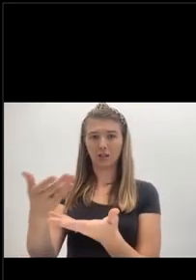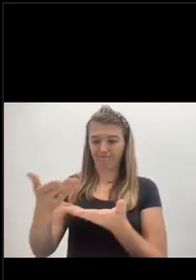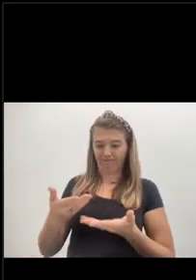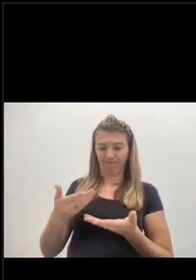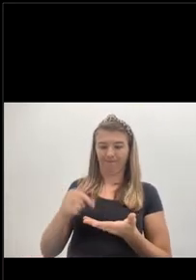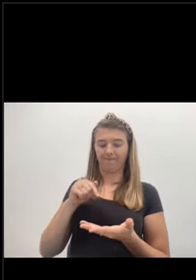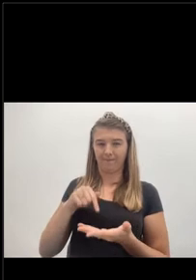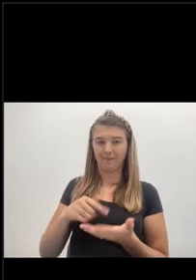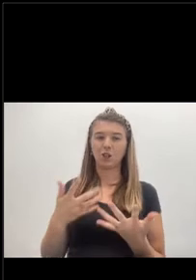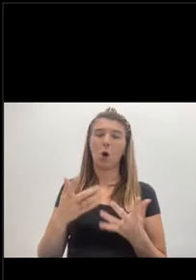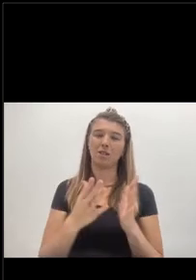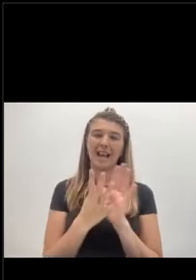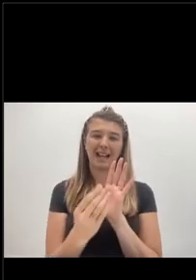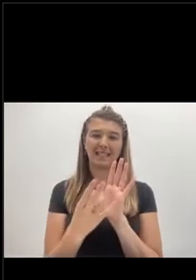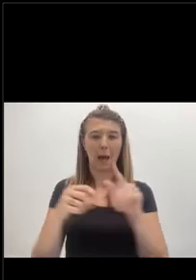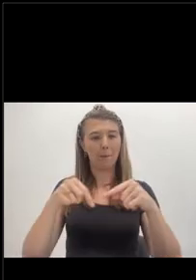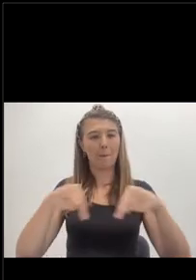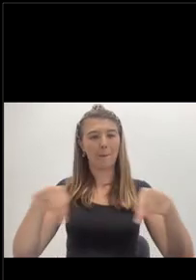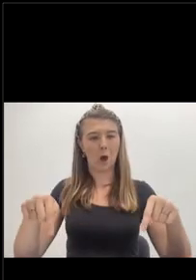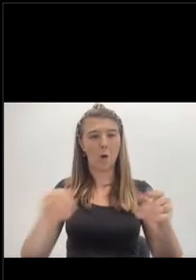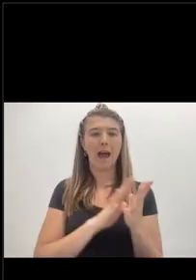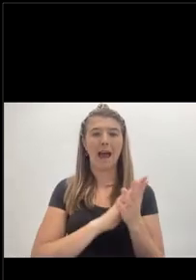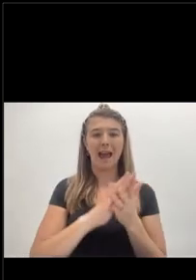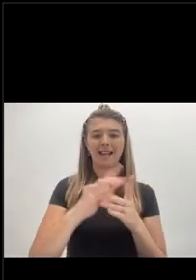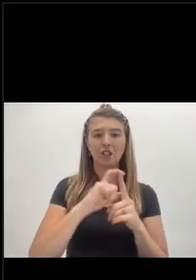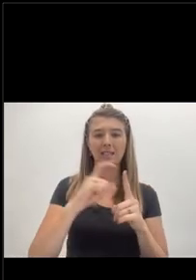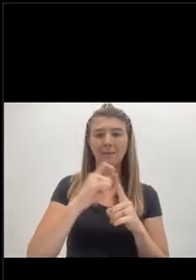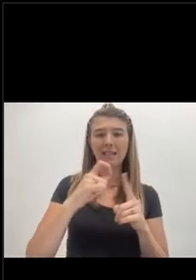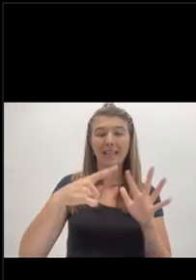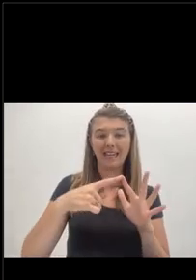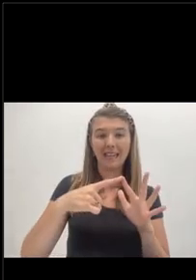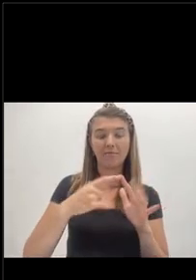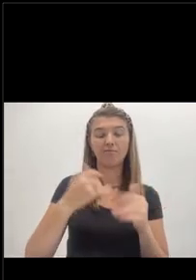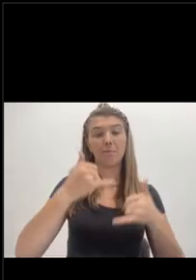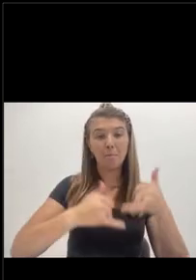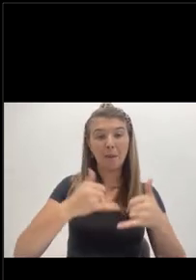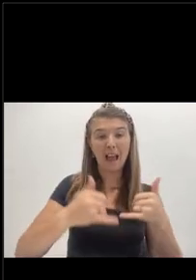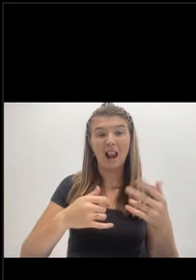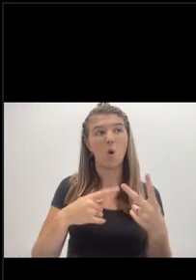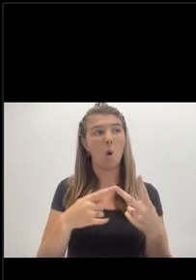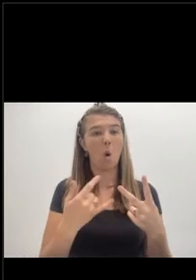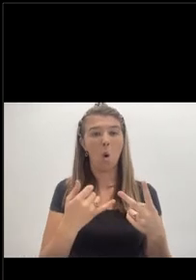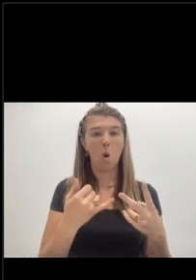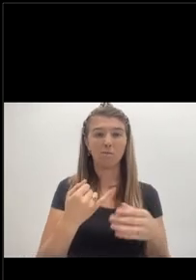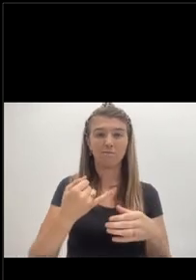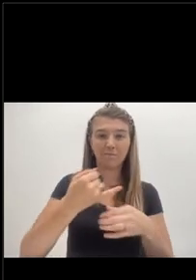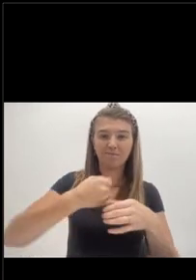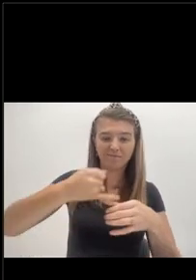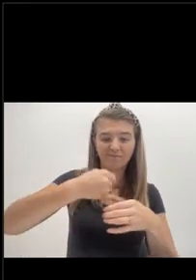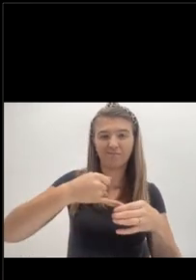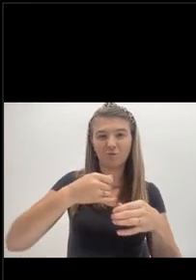examples for each polymer type. HDPE, we generally see them in milk bottles or perhaps bleach bottles, household